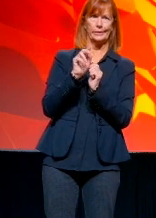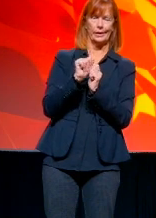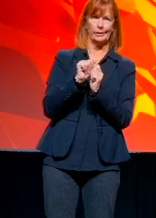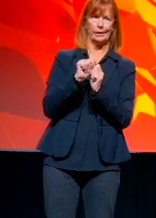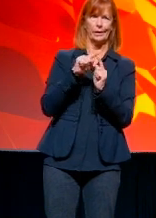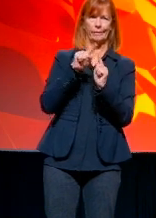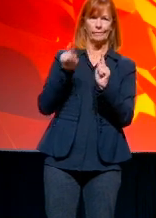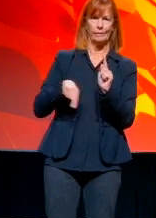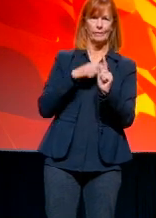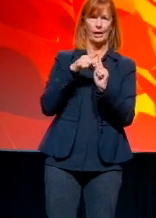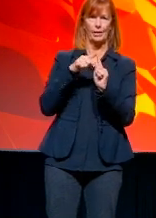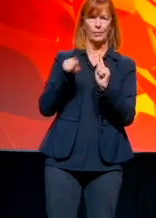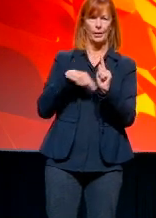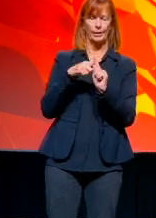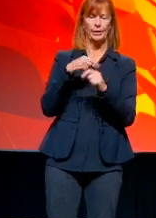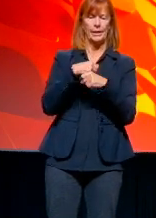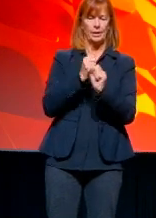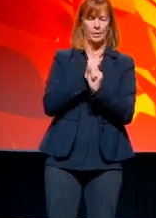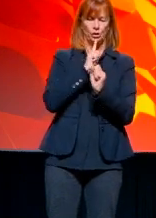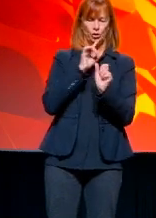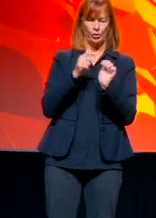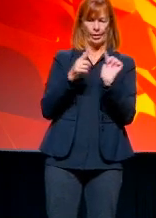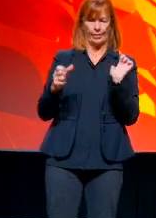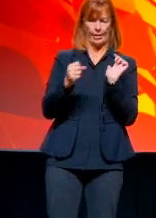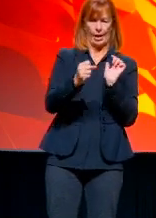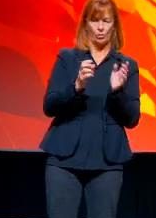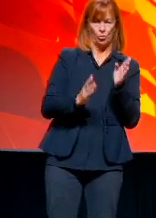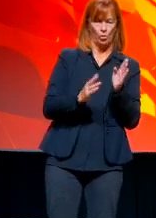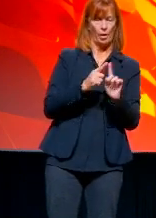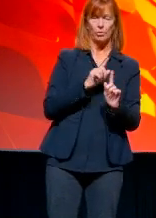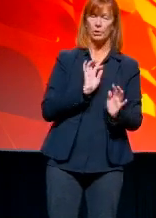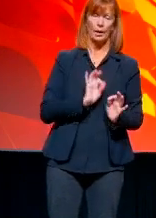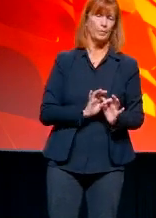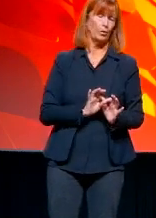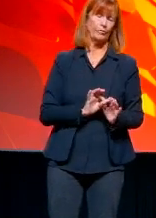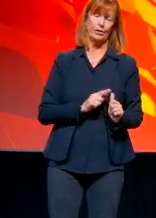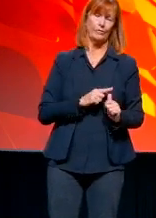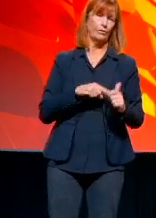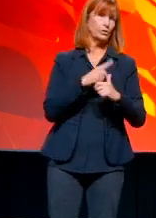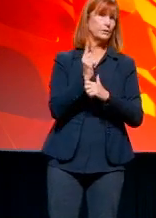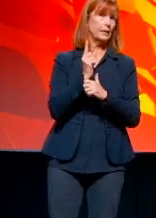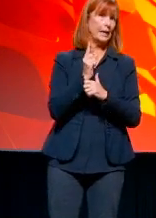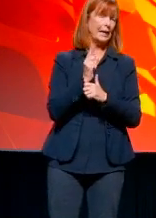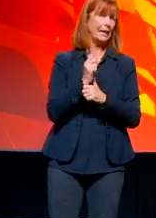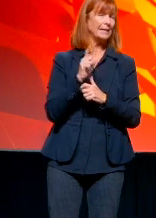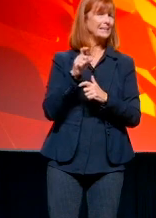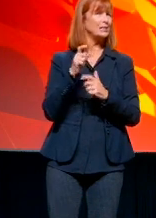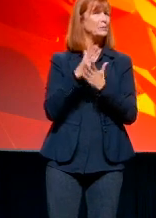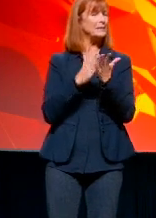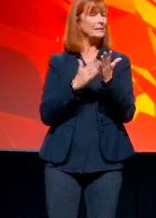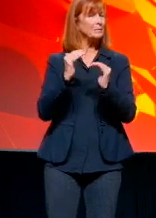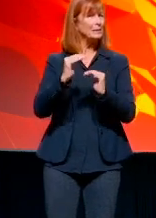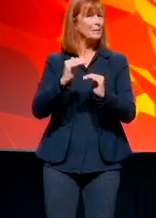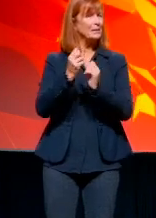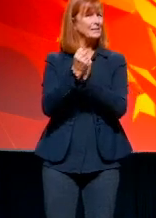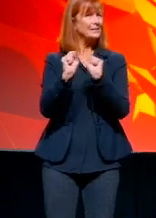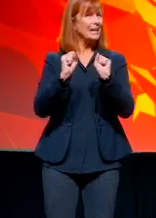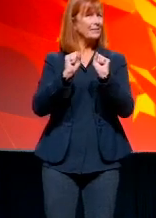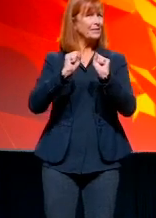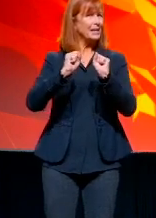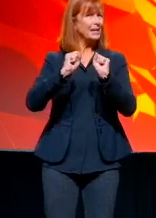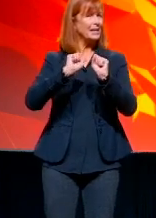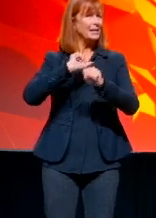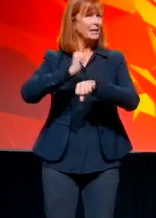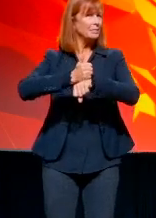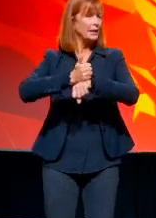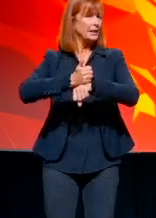the trustworthy deployment? The robot will not be perfect from day one, right? So there needs to be some guardrail and safety mechanism to make sure